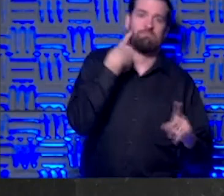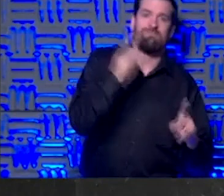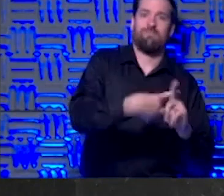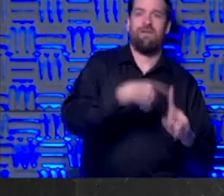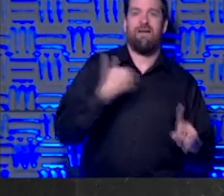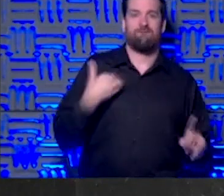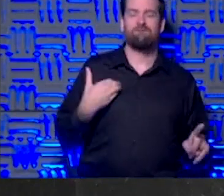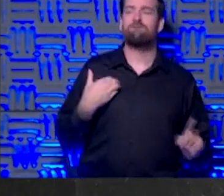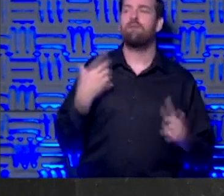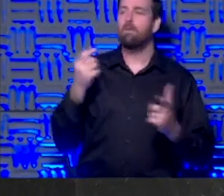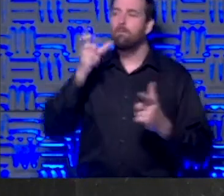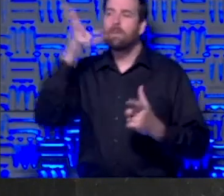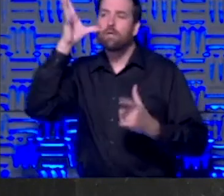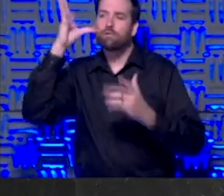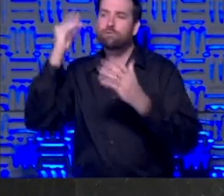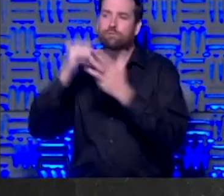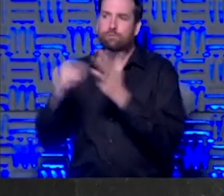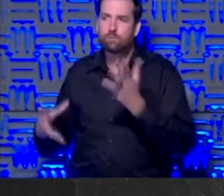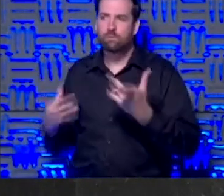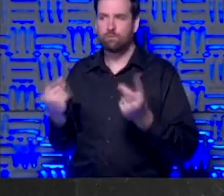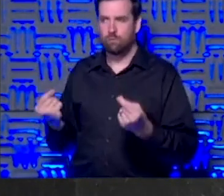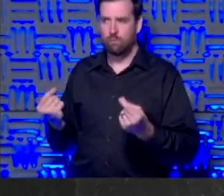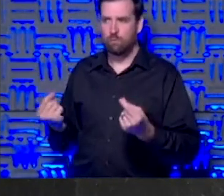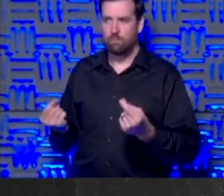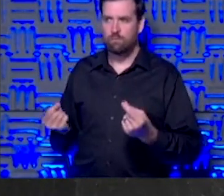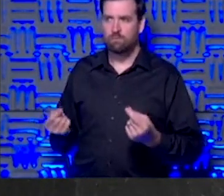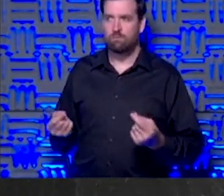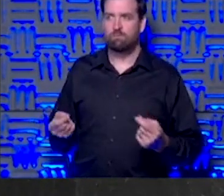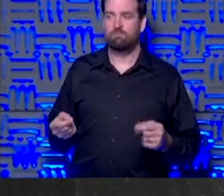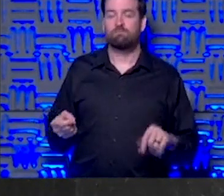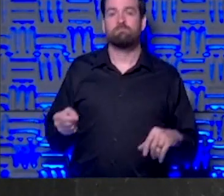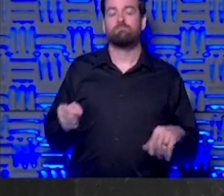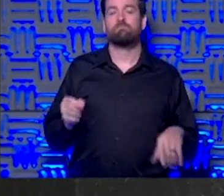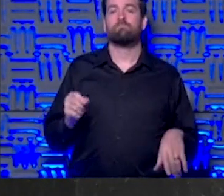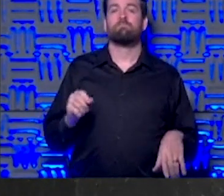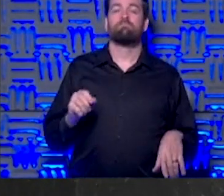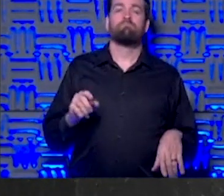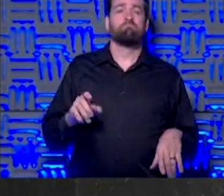and parents do? So I think there has to be a real